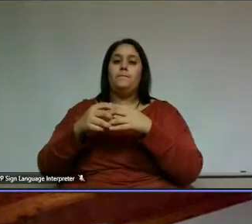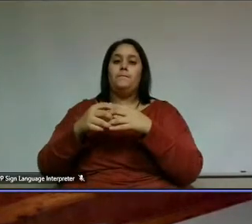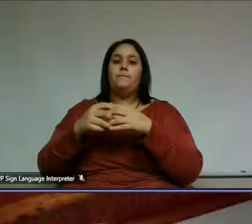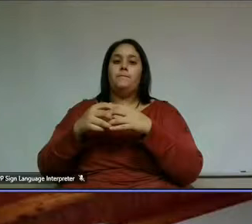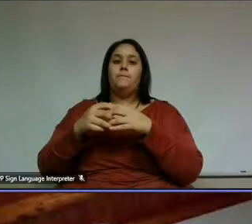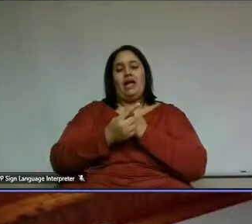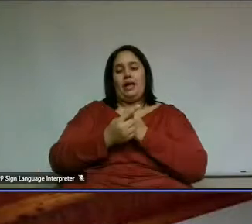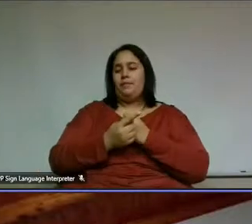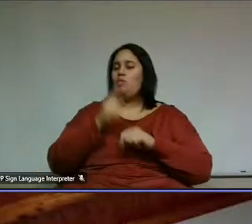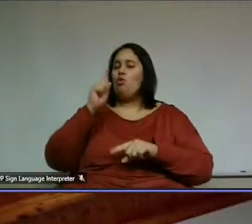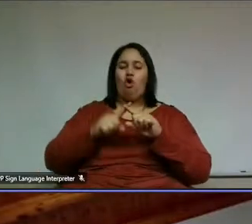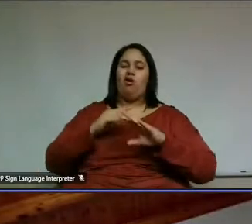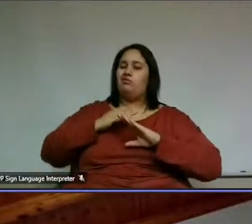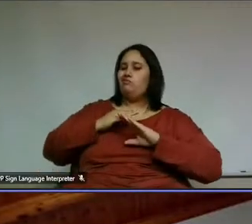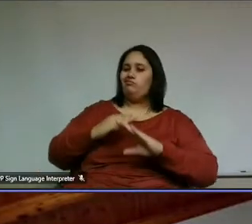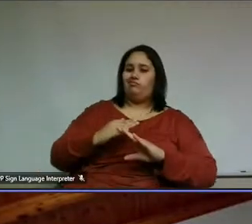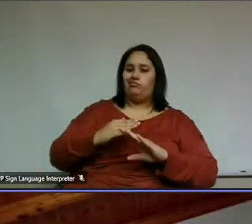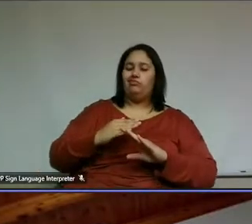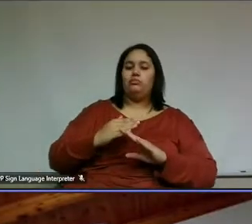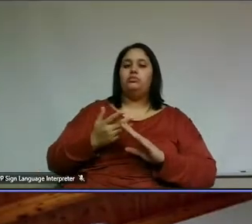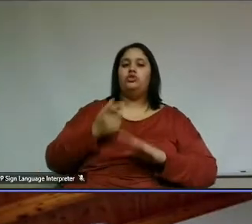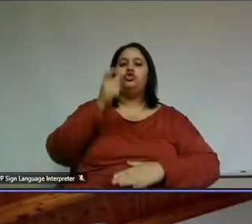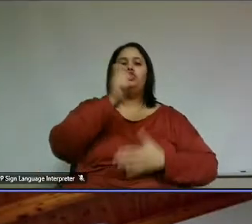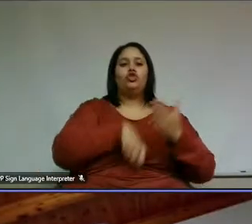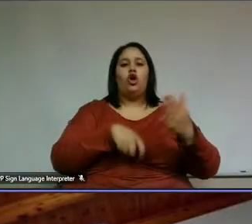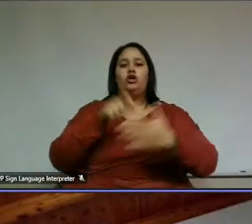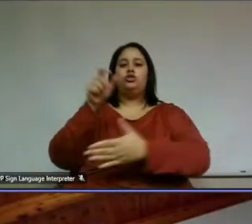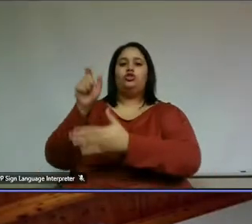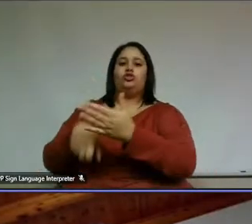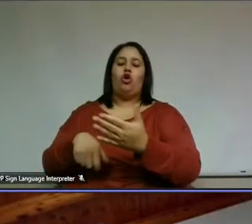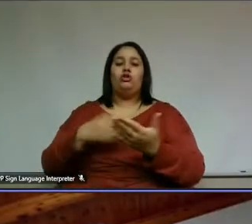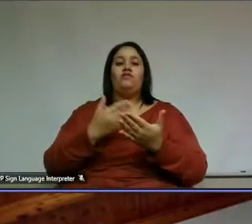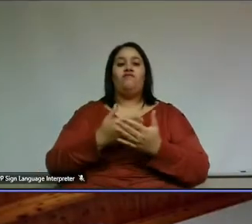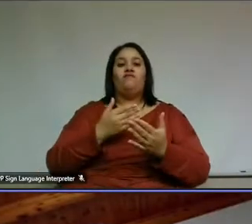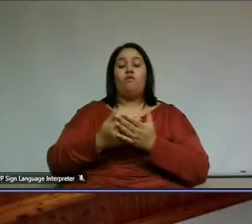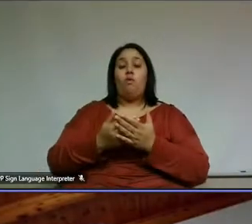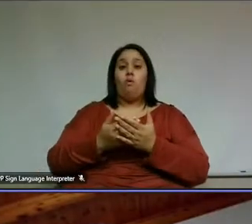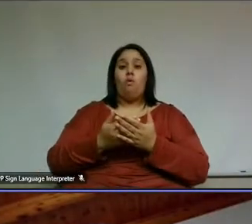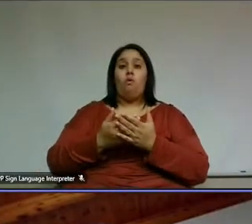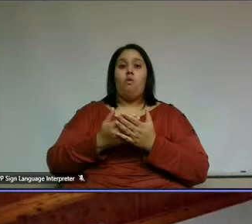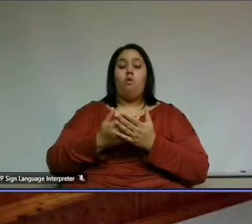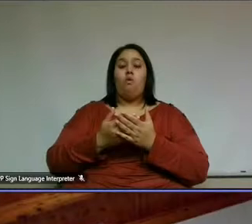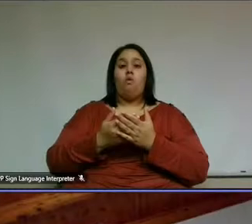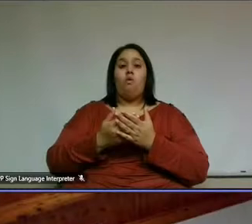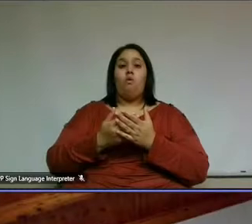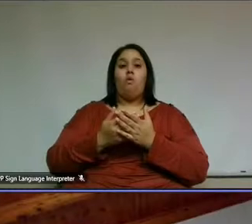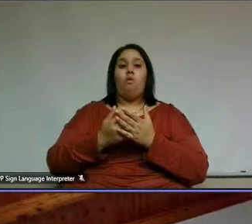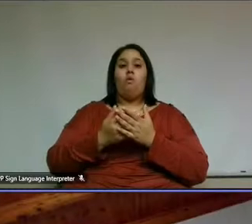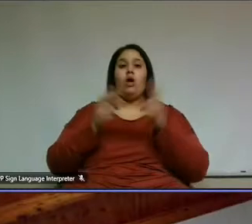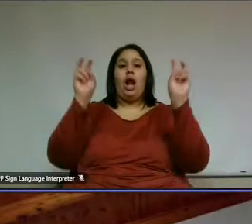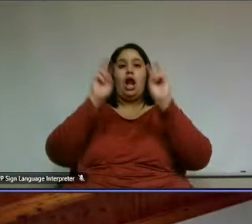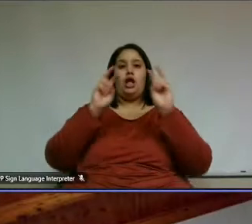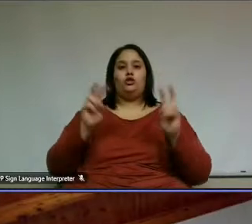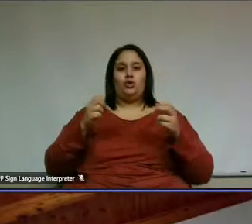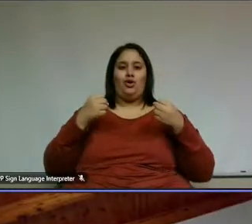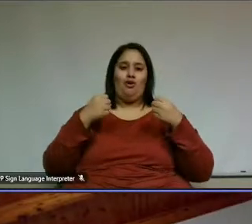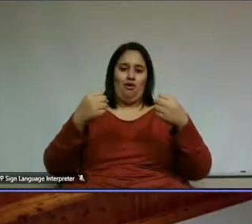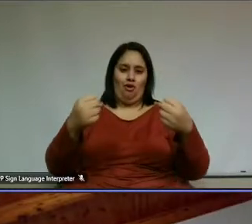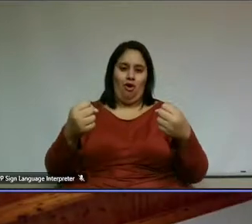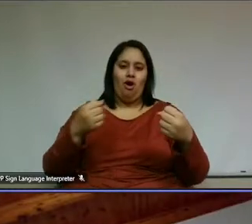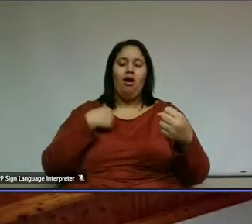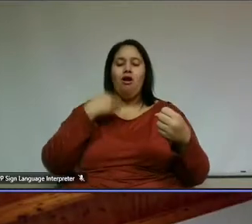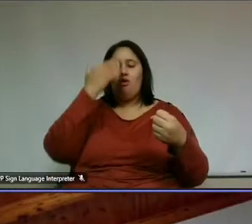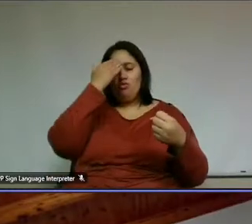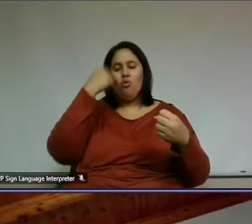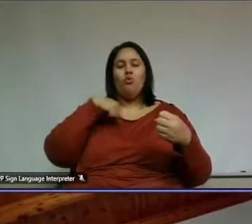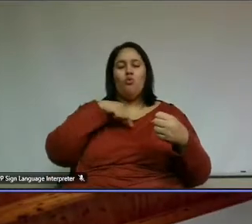and it is coming, is the charging stations for electric vehicles. And we need to think about this. I know the bill touches on